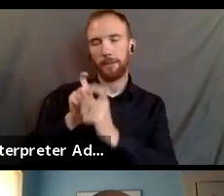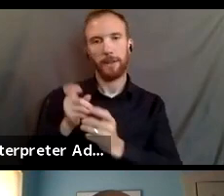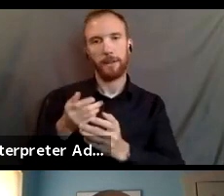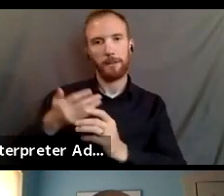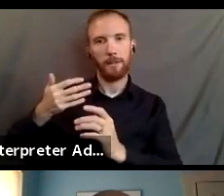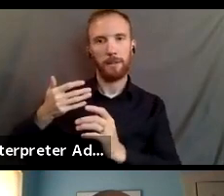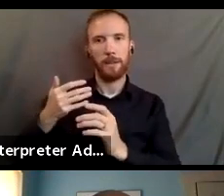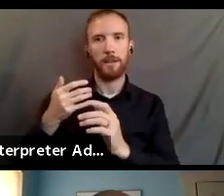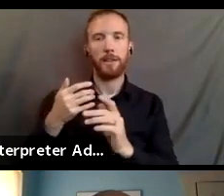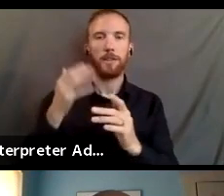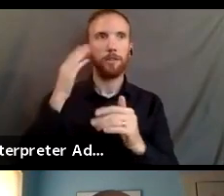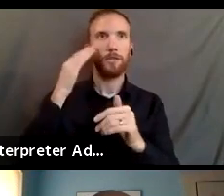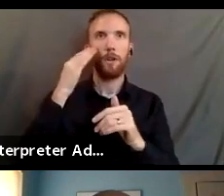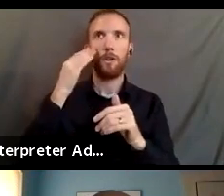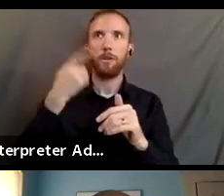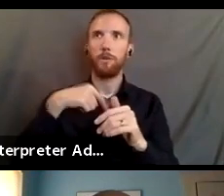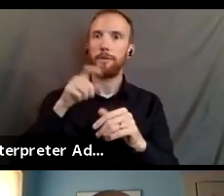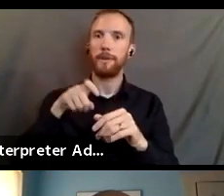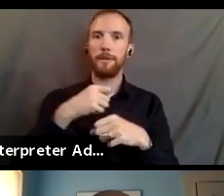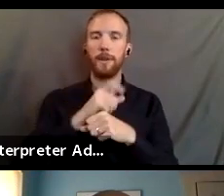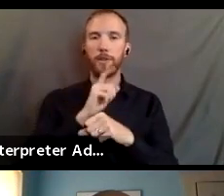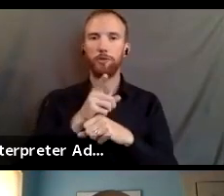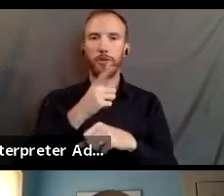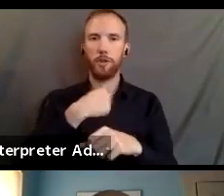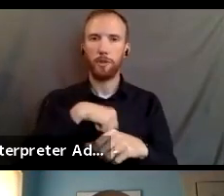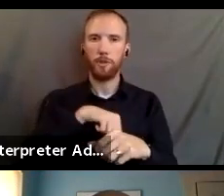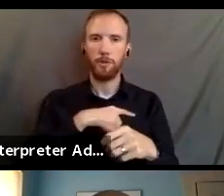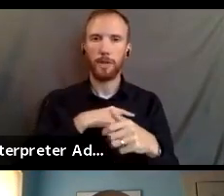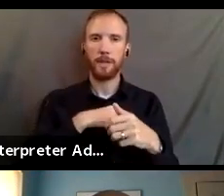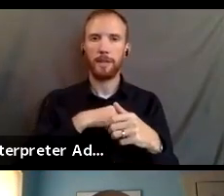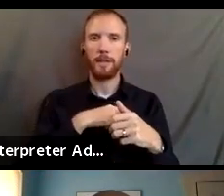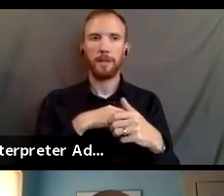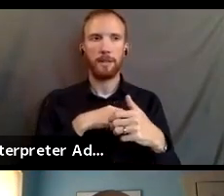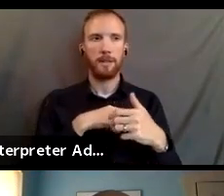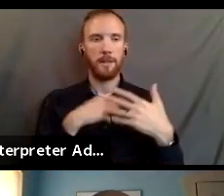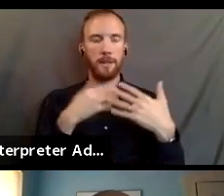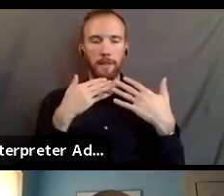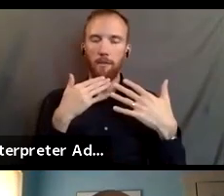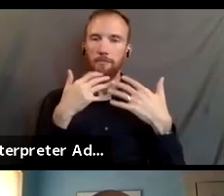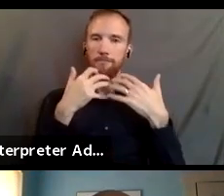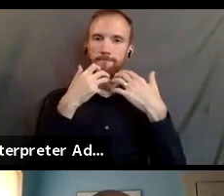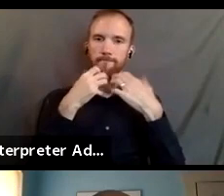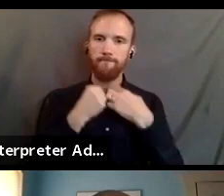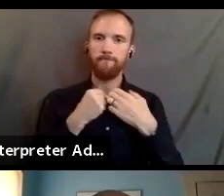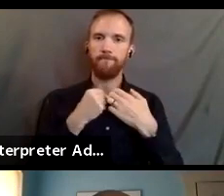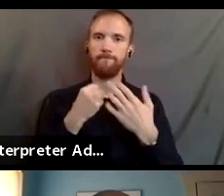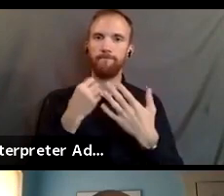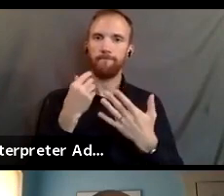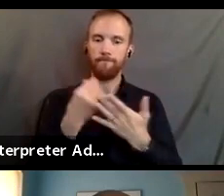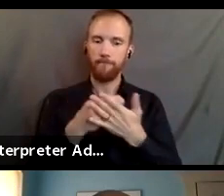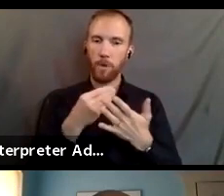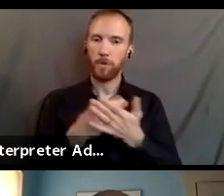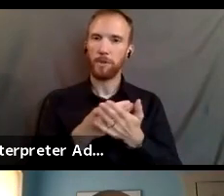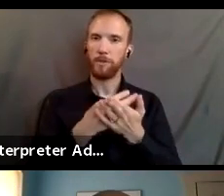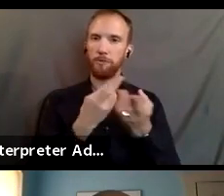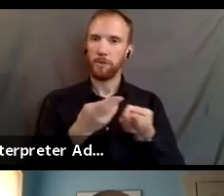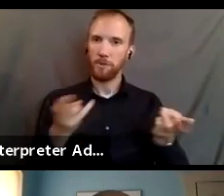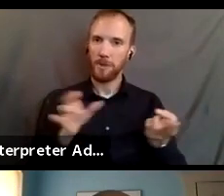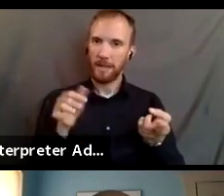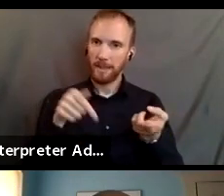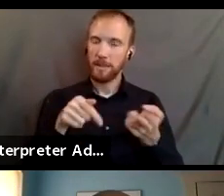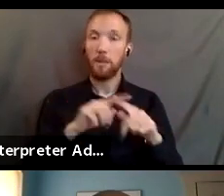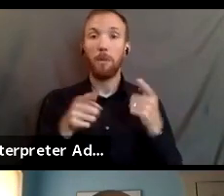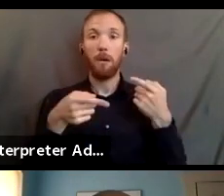we certainly cherish the sources of funds like this but then use it as a mechanism